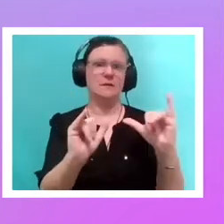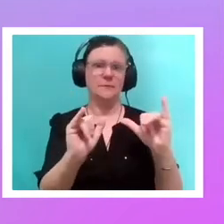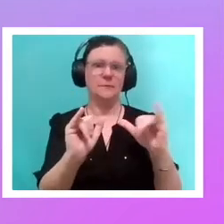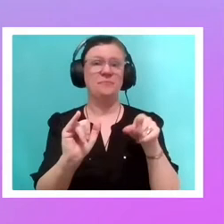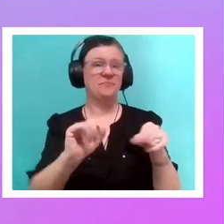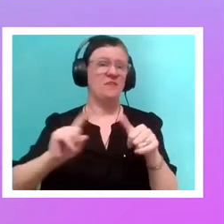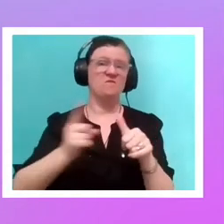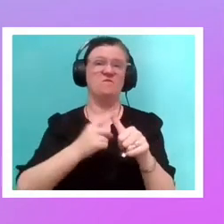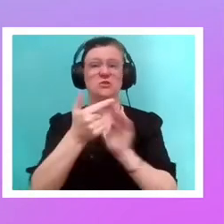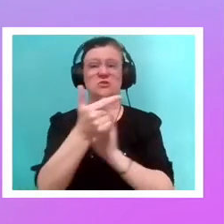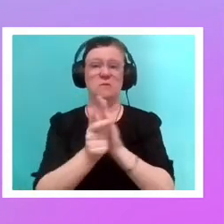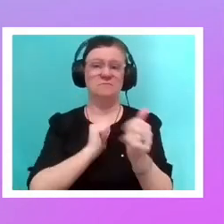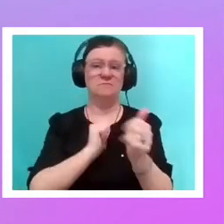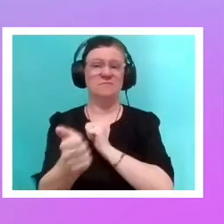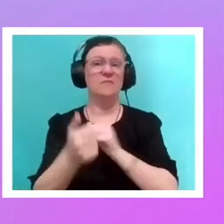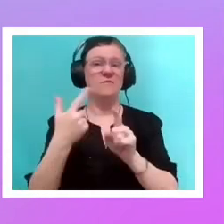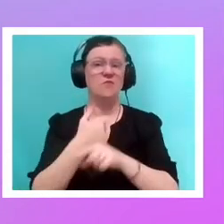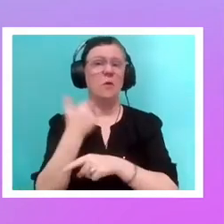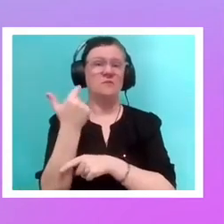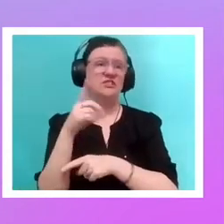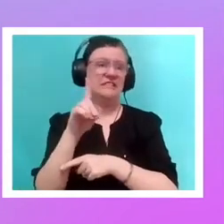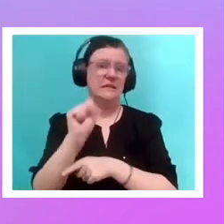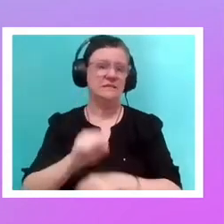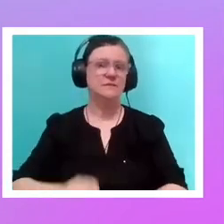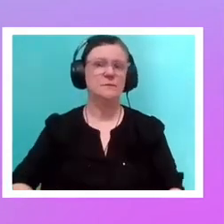legislation created by GDS.